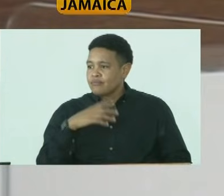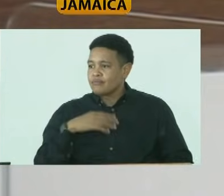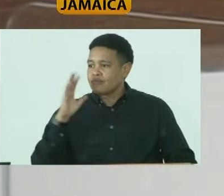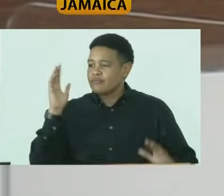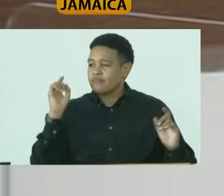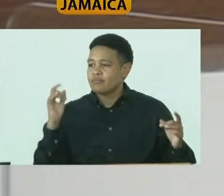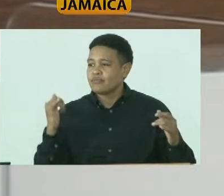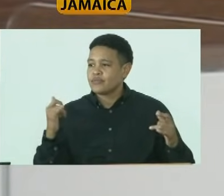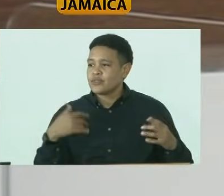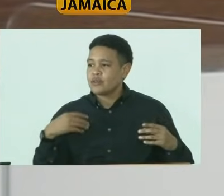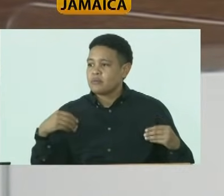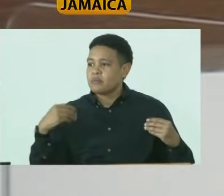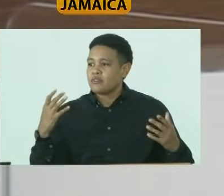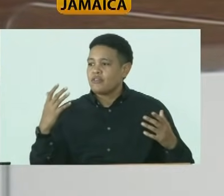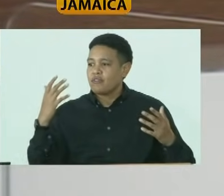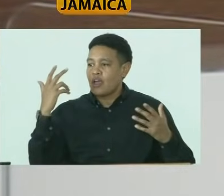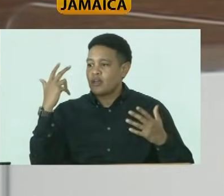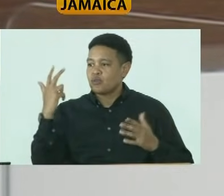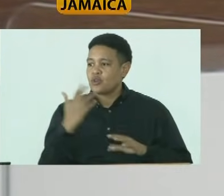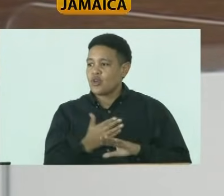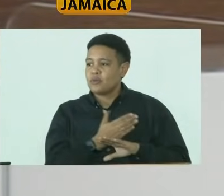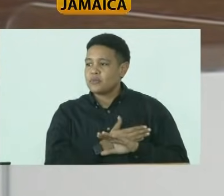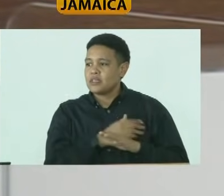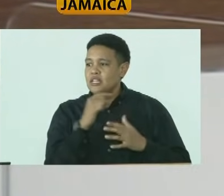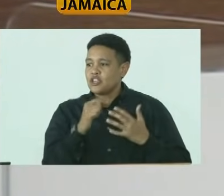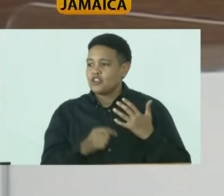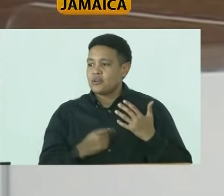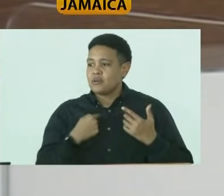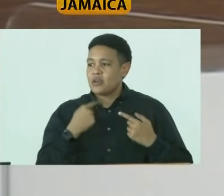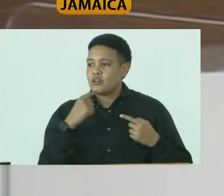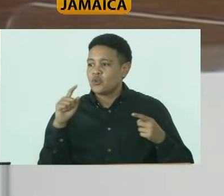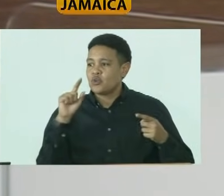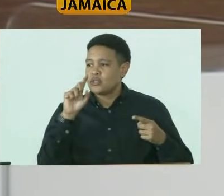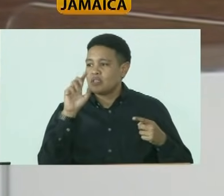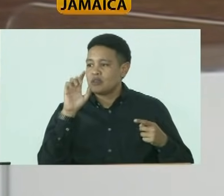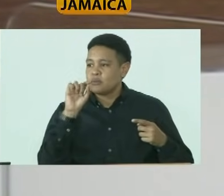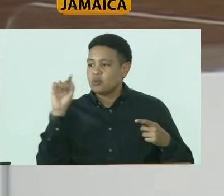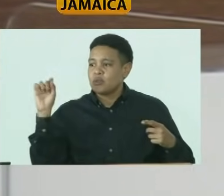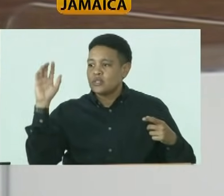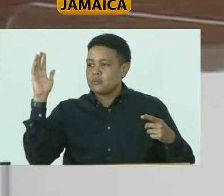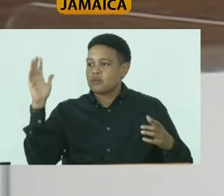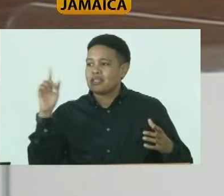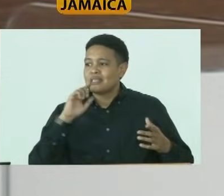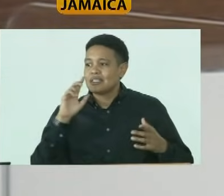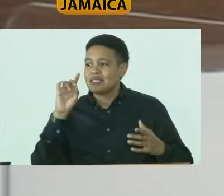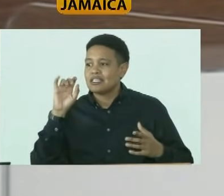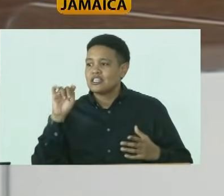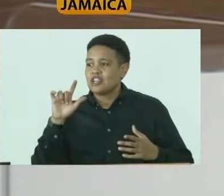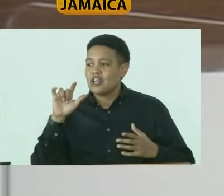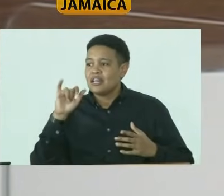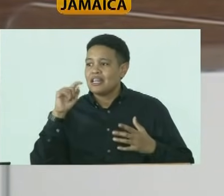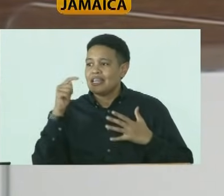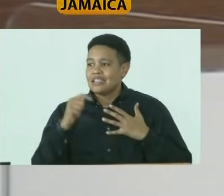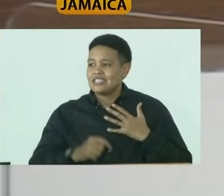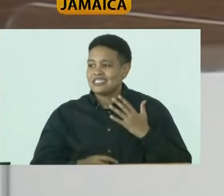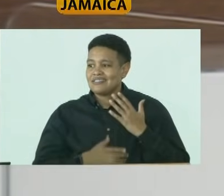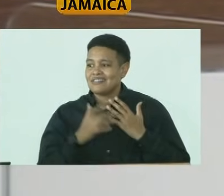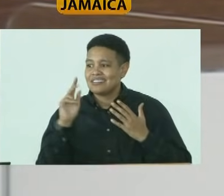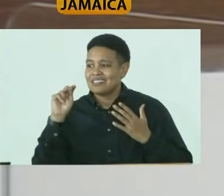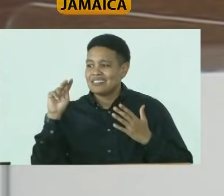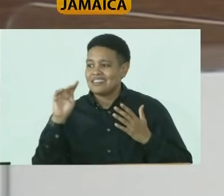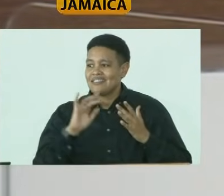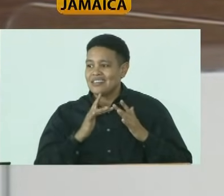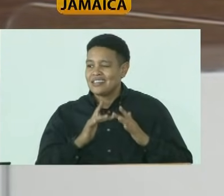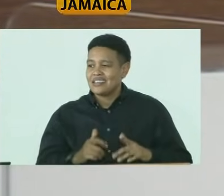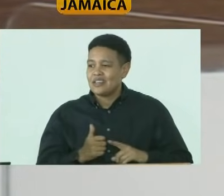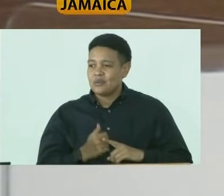presentation. 1, digital television network. 2, expansion of the government fiber optic cable and